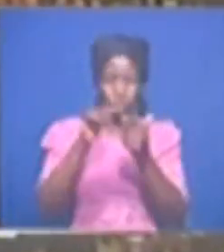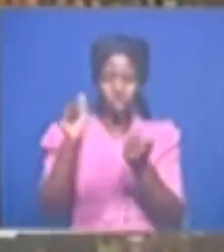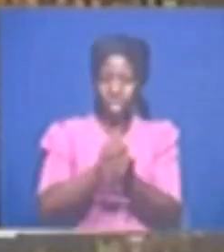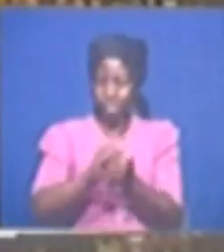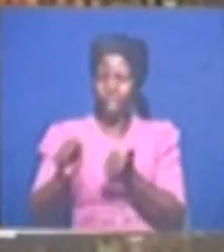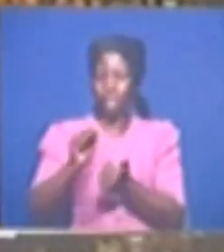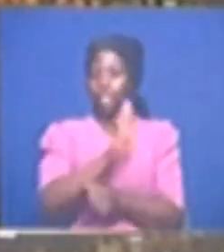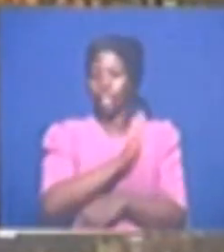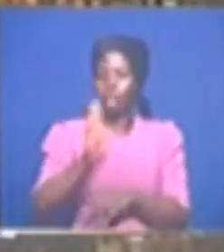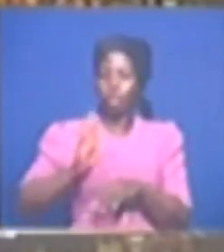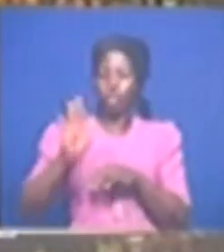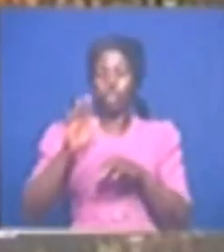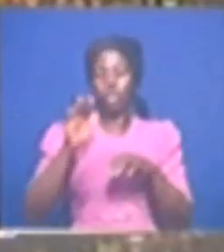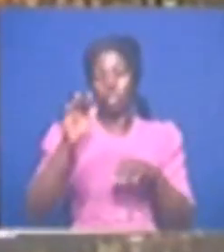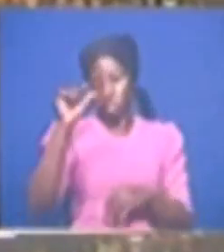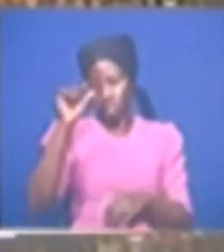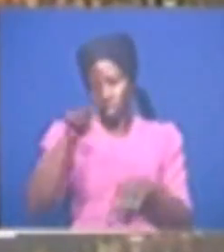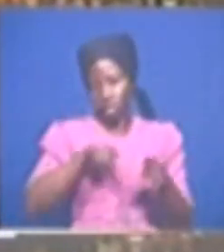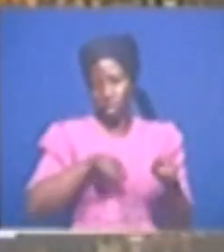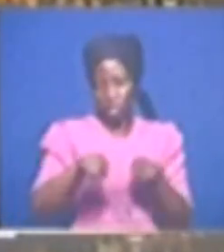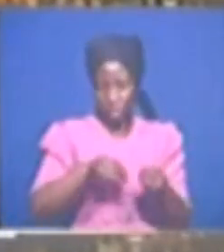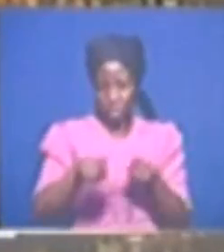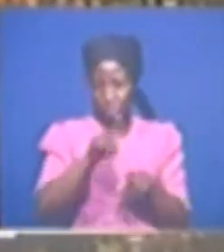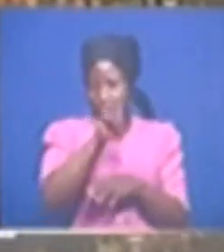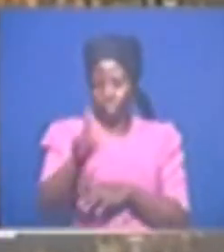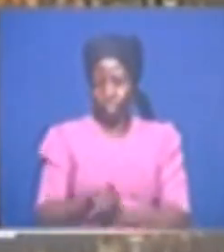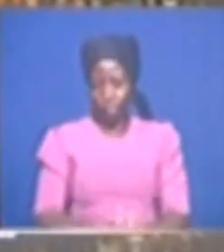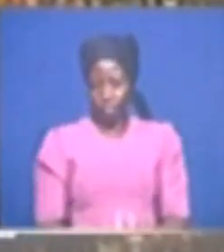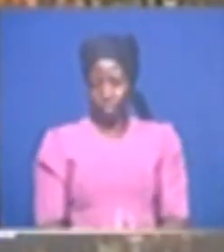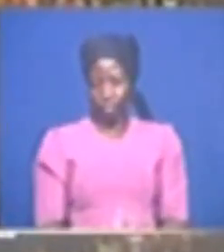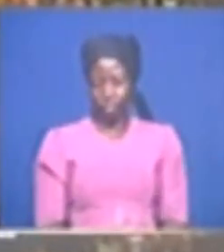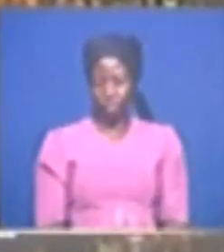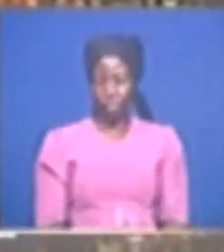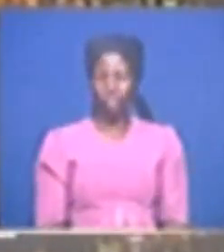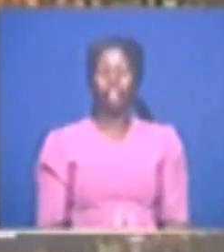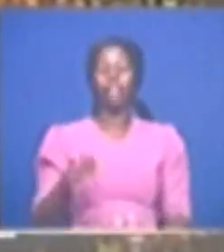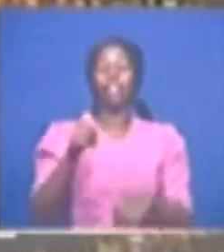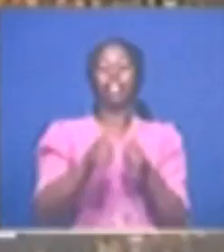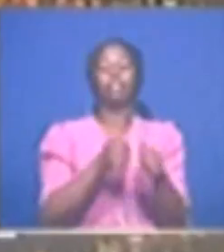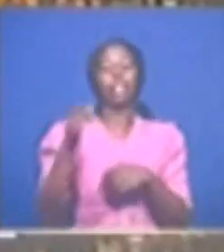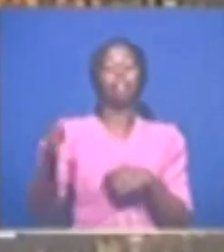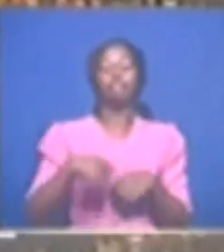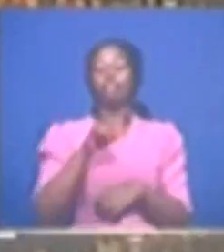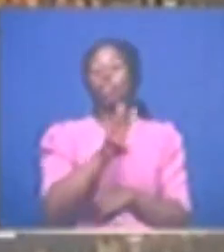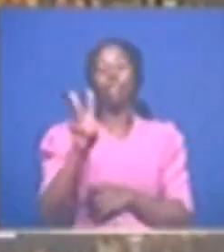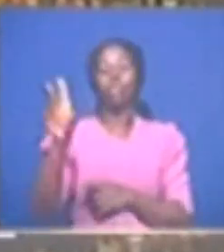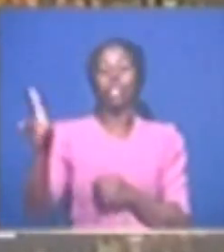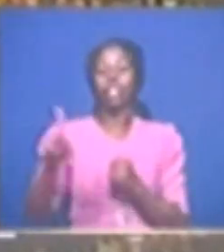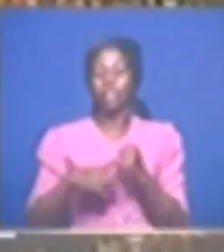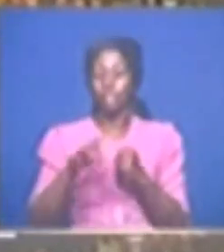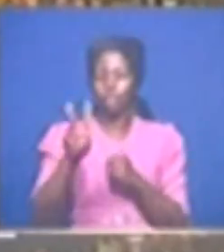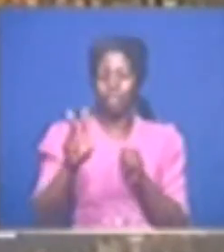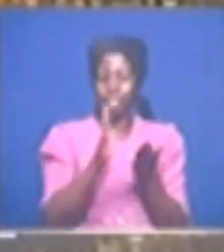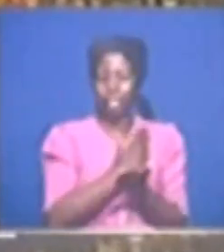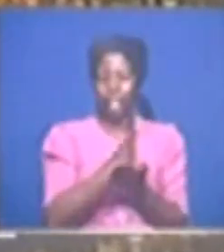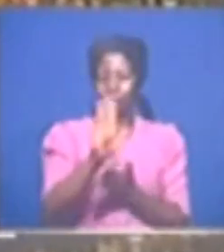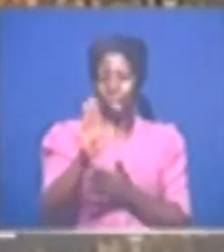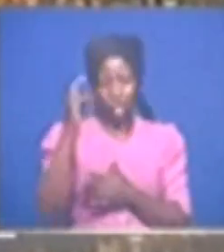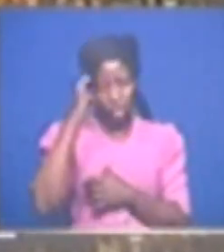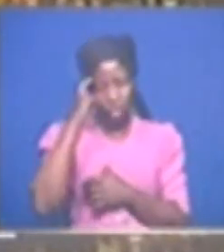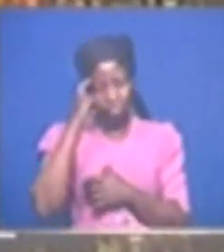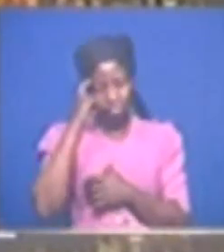you support the move to disband the Moi Girls Board of Management? The SMS line 22162. Share with me your thoughts. Don't forget to let me know who